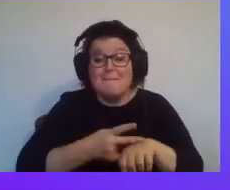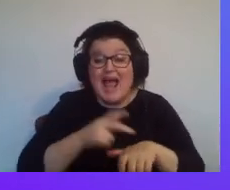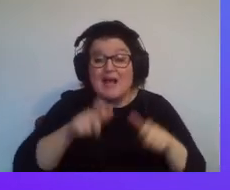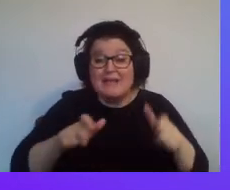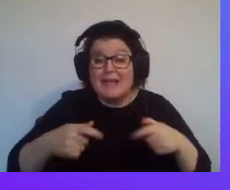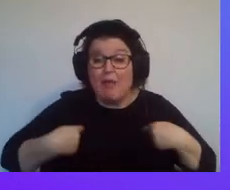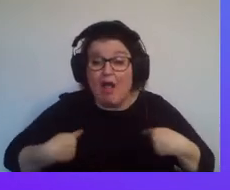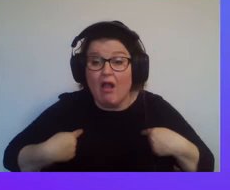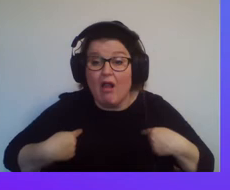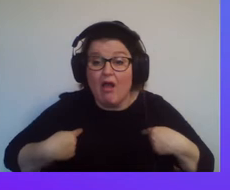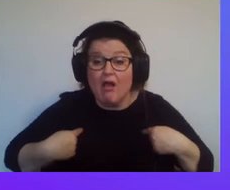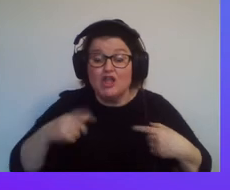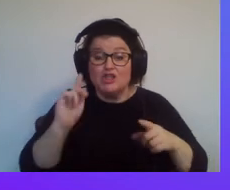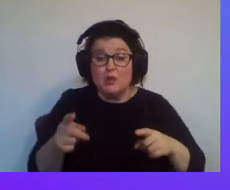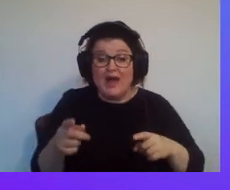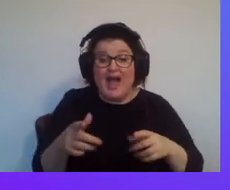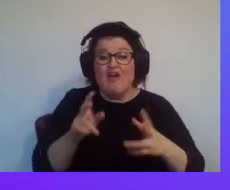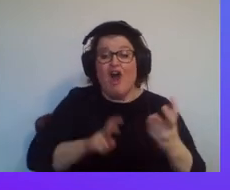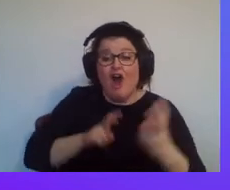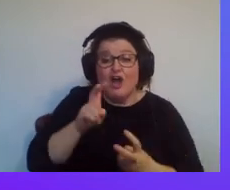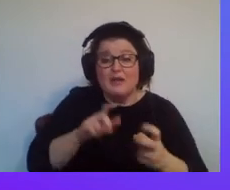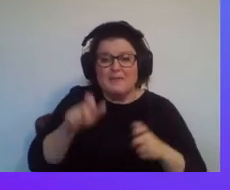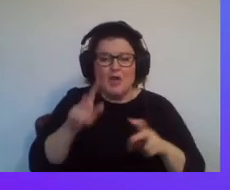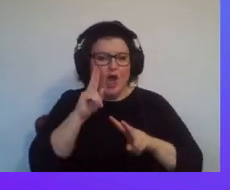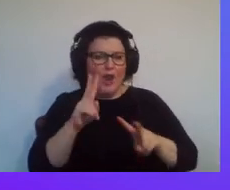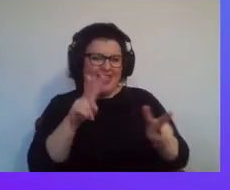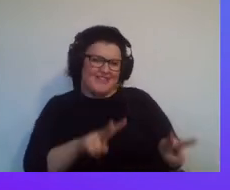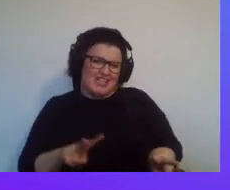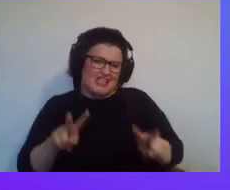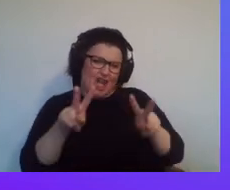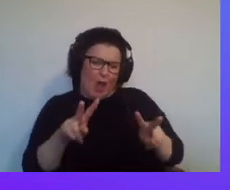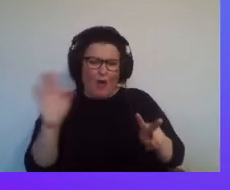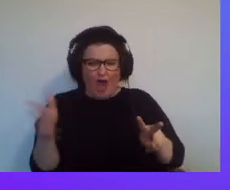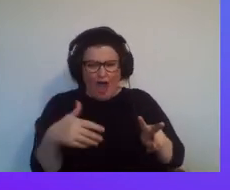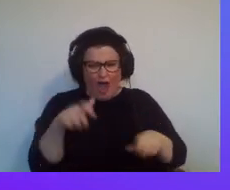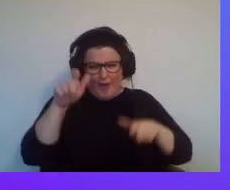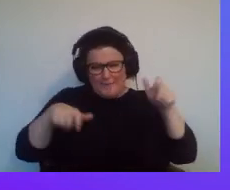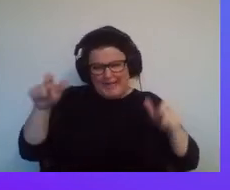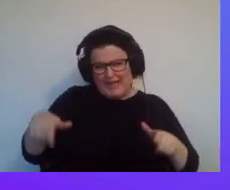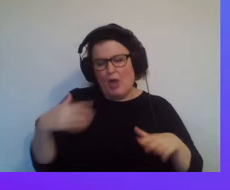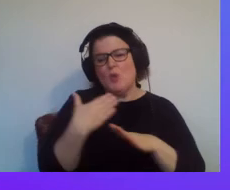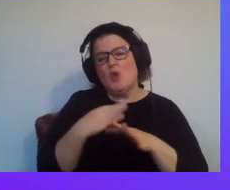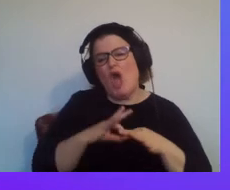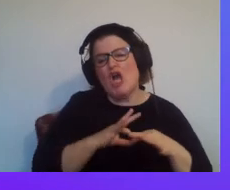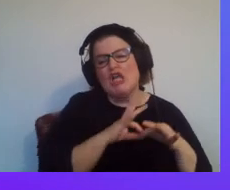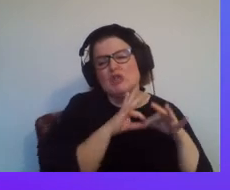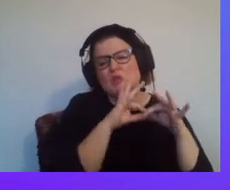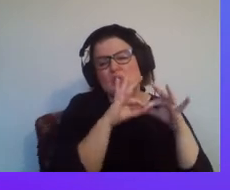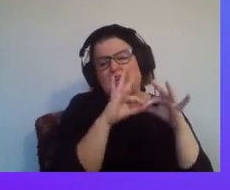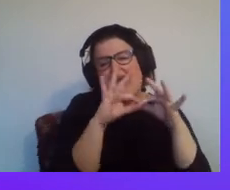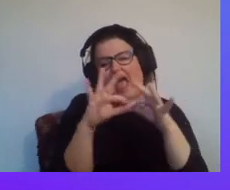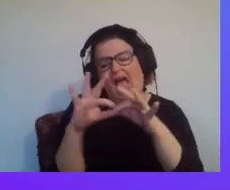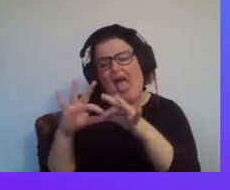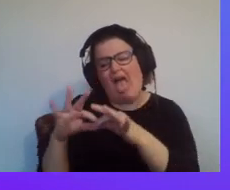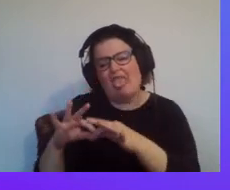about that, as opposed to people looking at the video and going, look, all these people from different parties working together. Then you are arguing against the